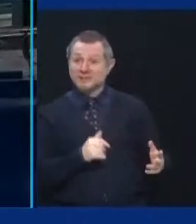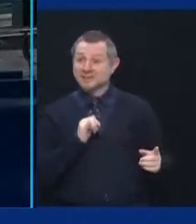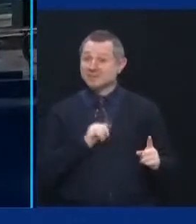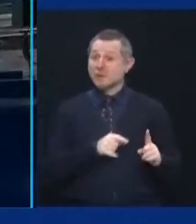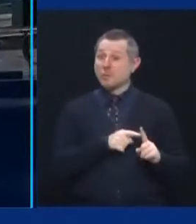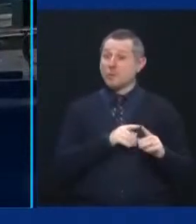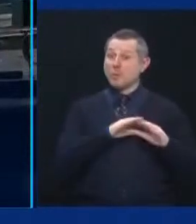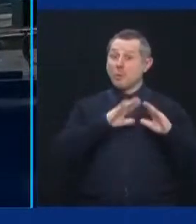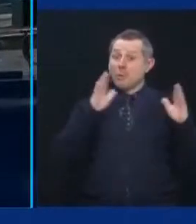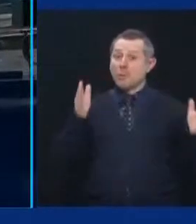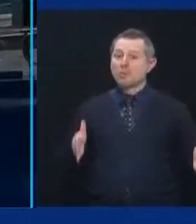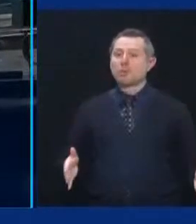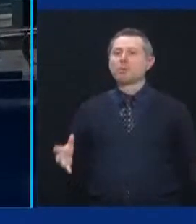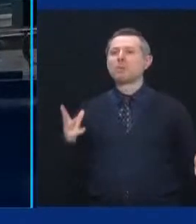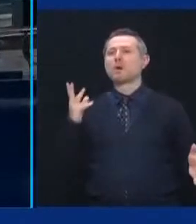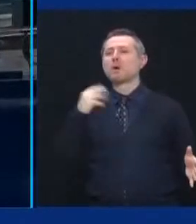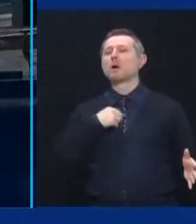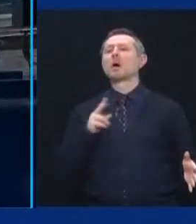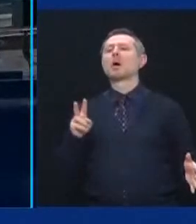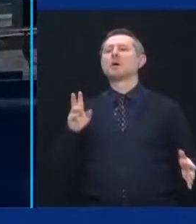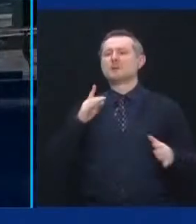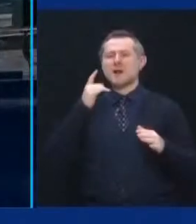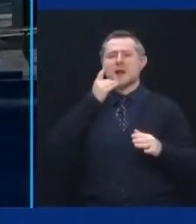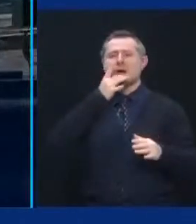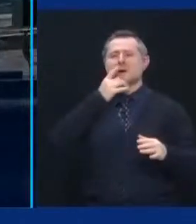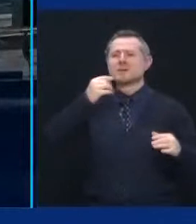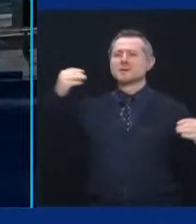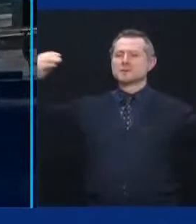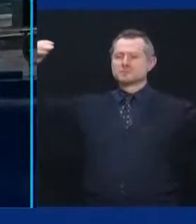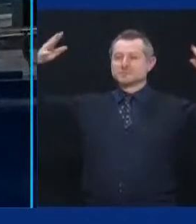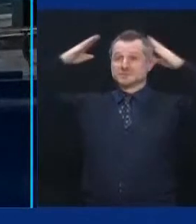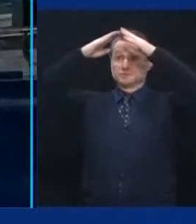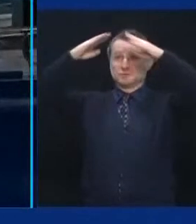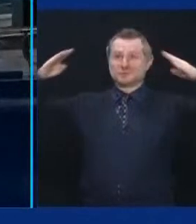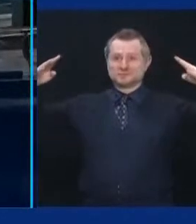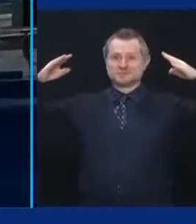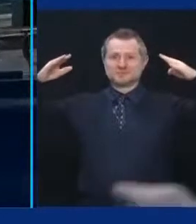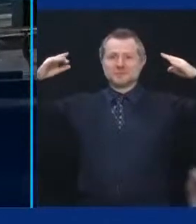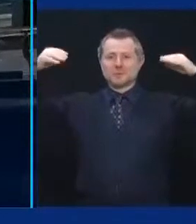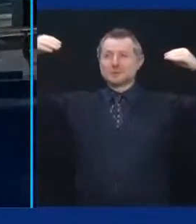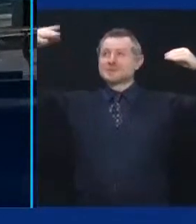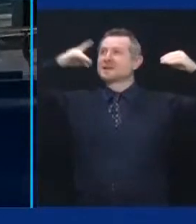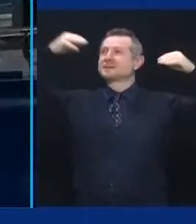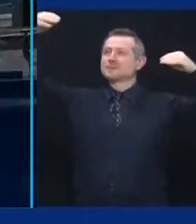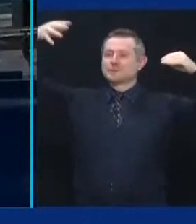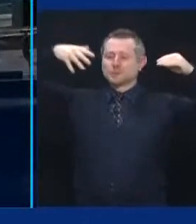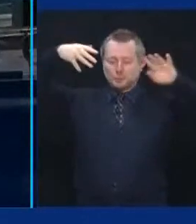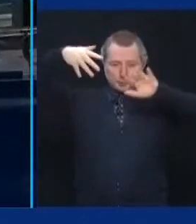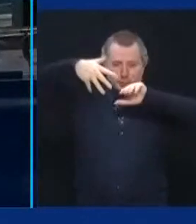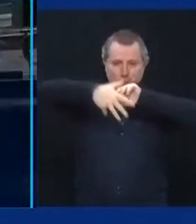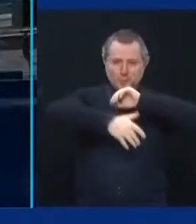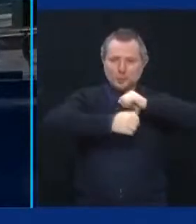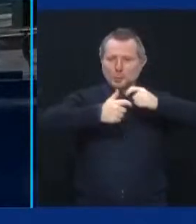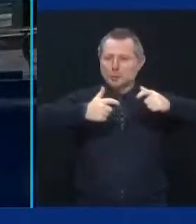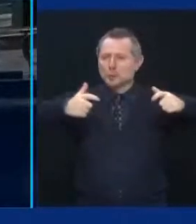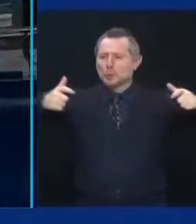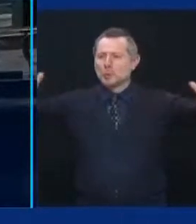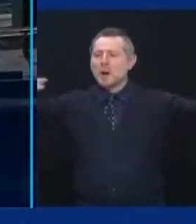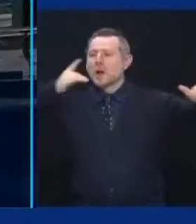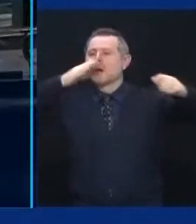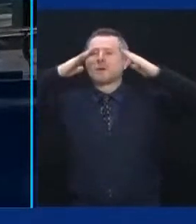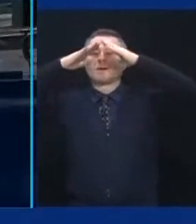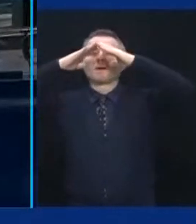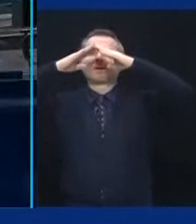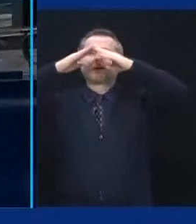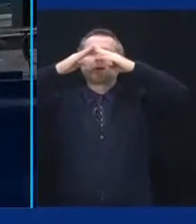this magnificent skylight. The skylight is massive. And the reason